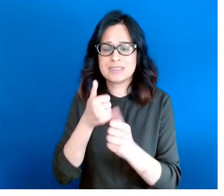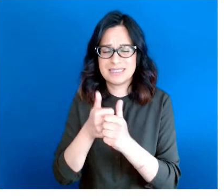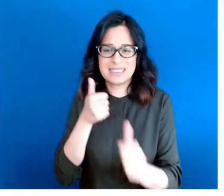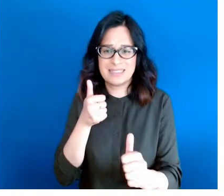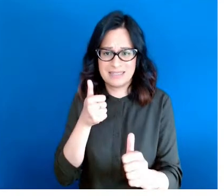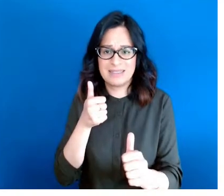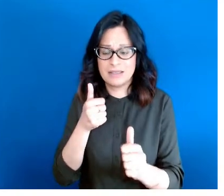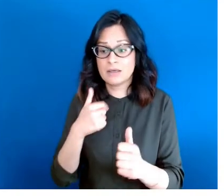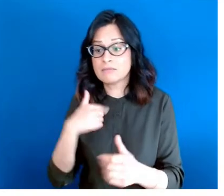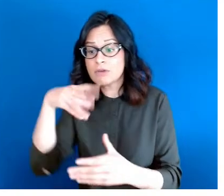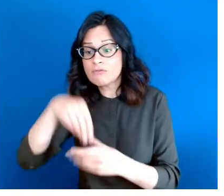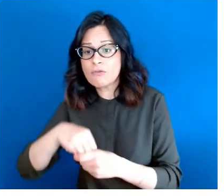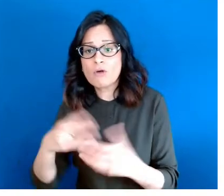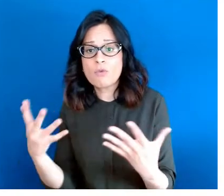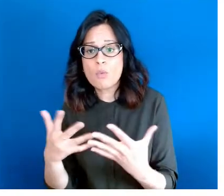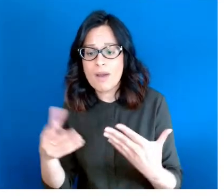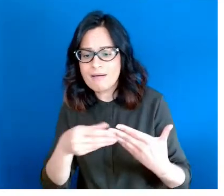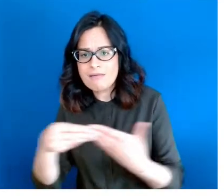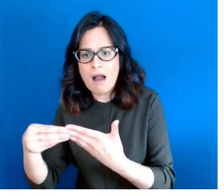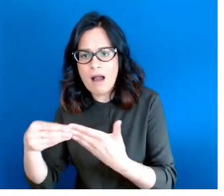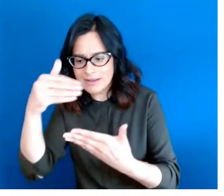involved quite a lot with guidelines